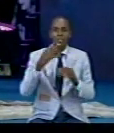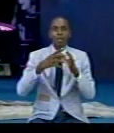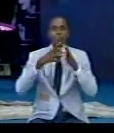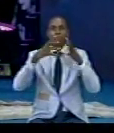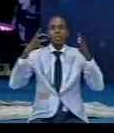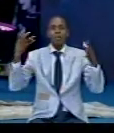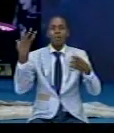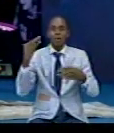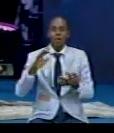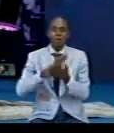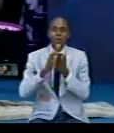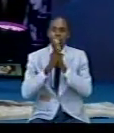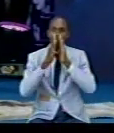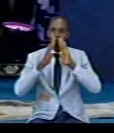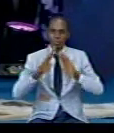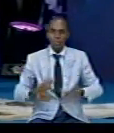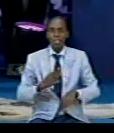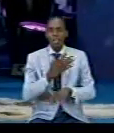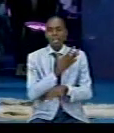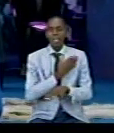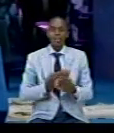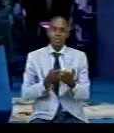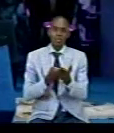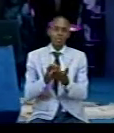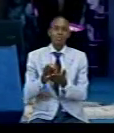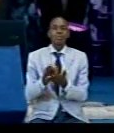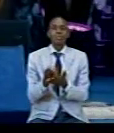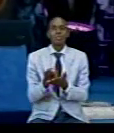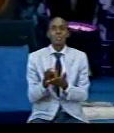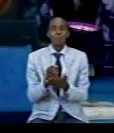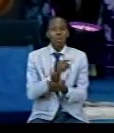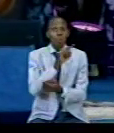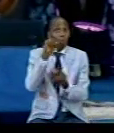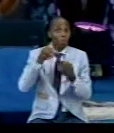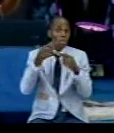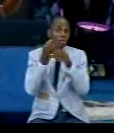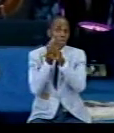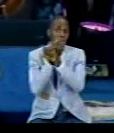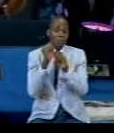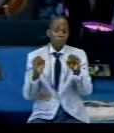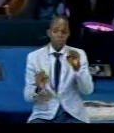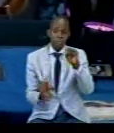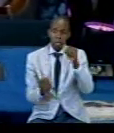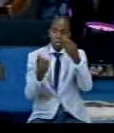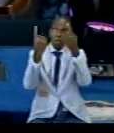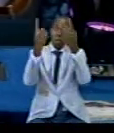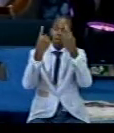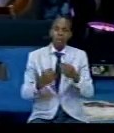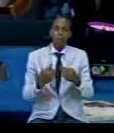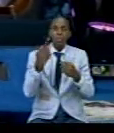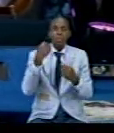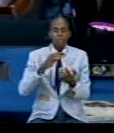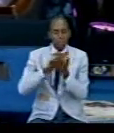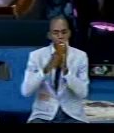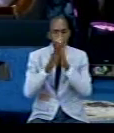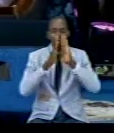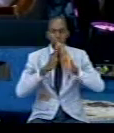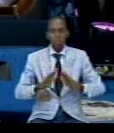of peace and truth. When salvation comes, the peace of God will come in your